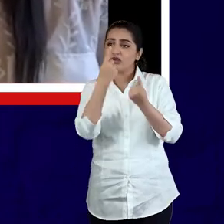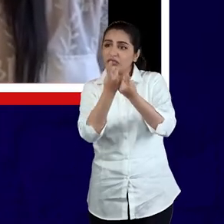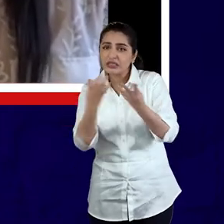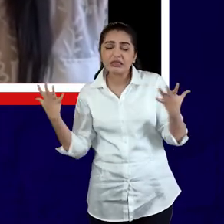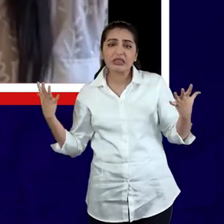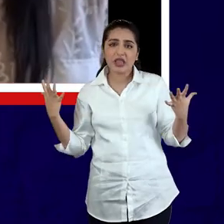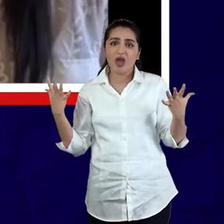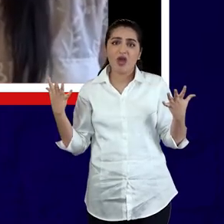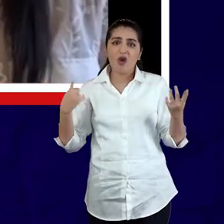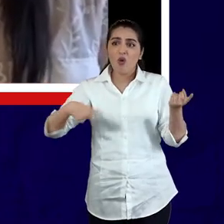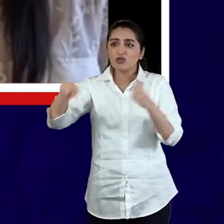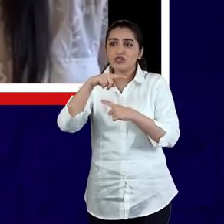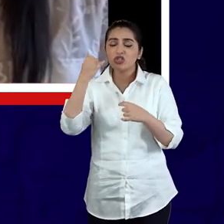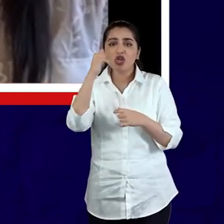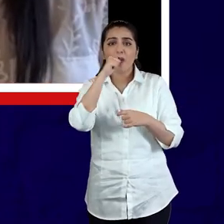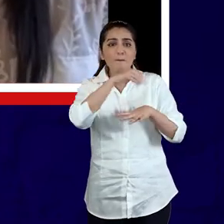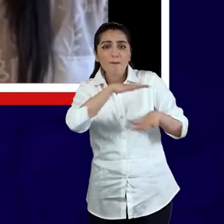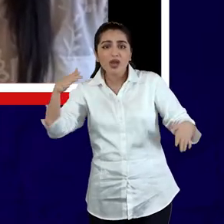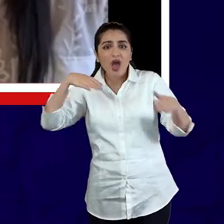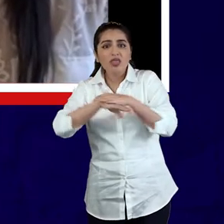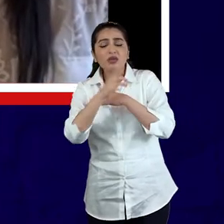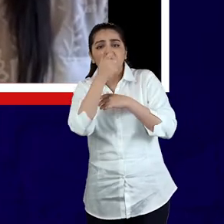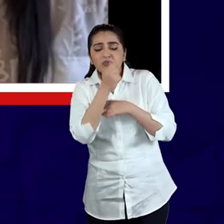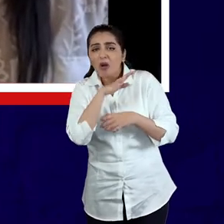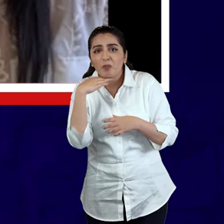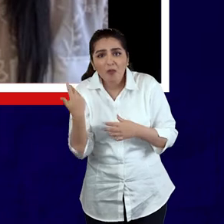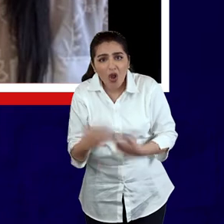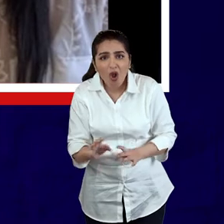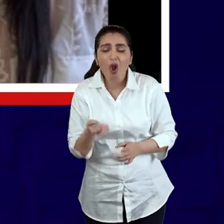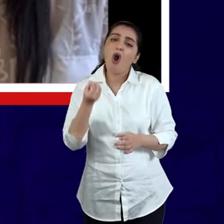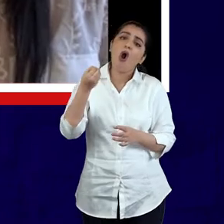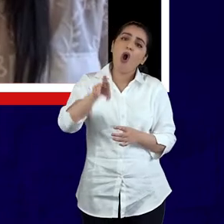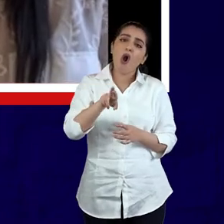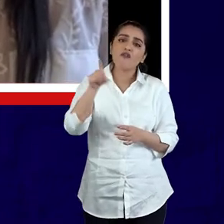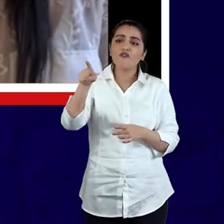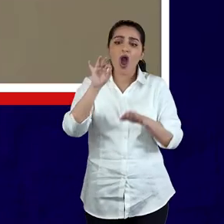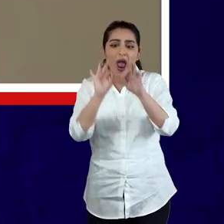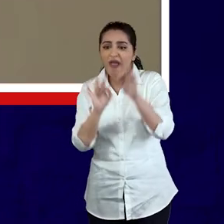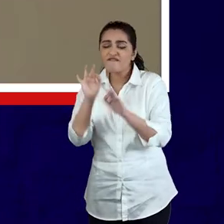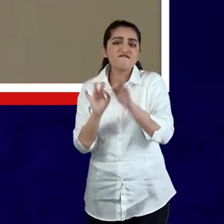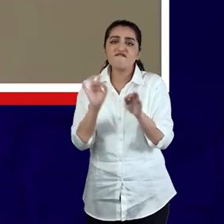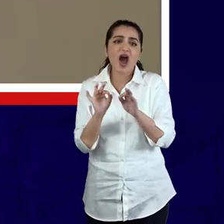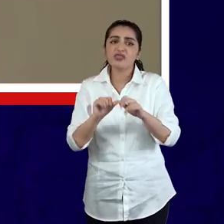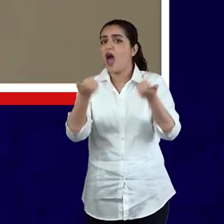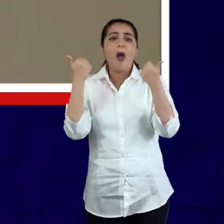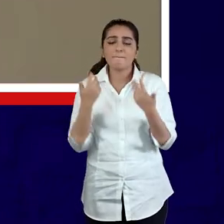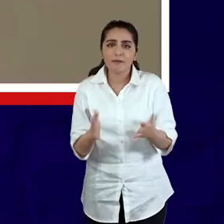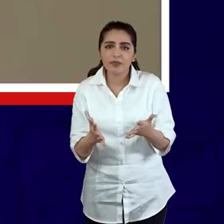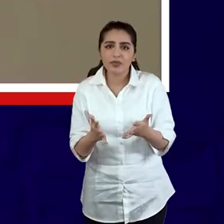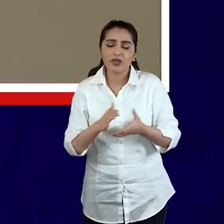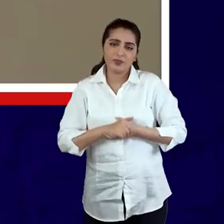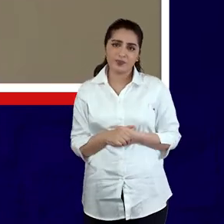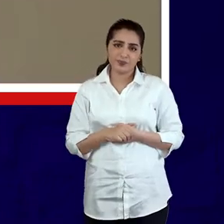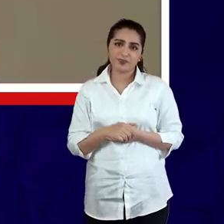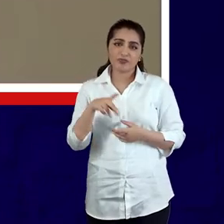actually either they drown or they are not able to take care of themselves. So